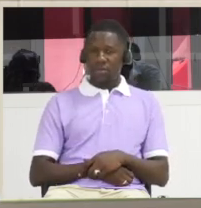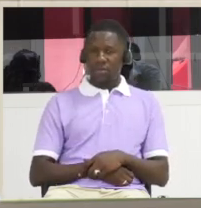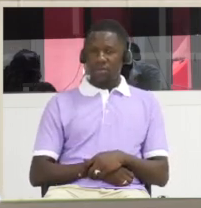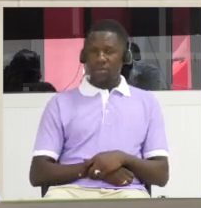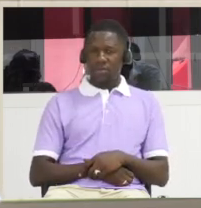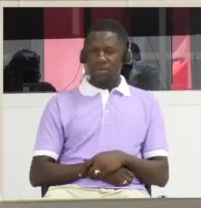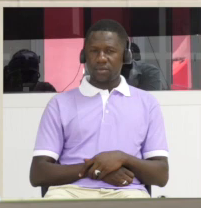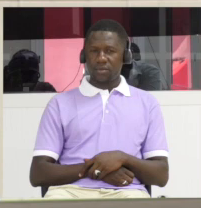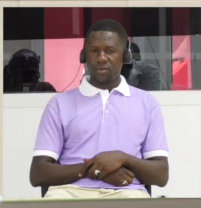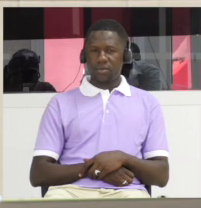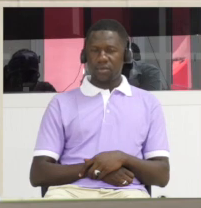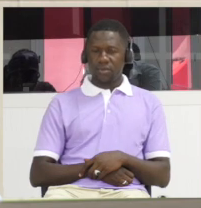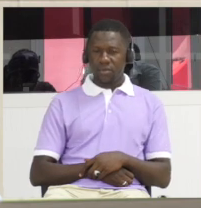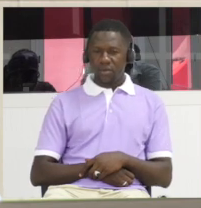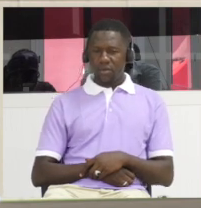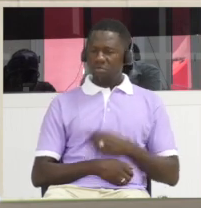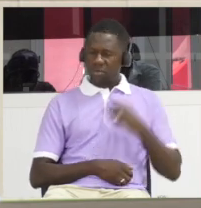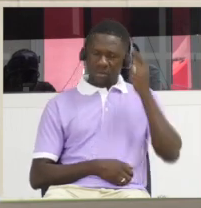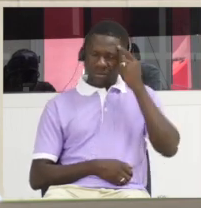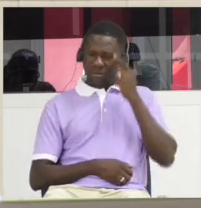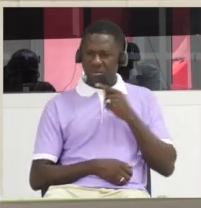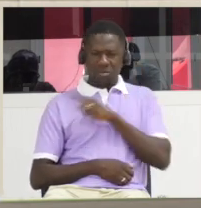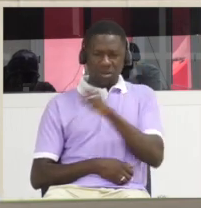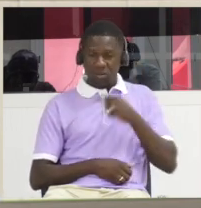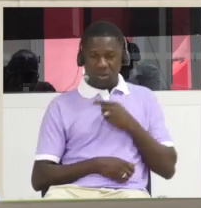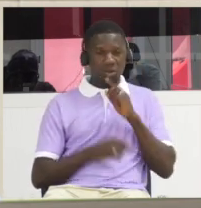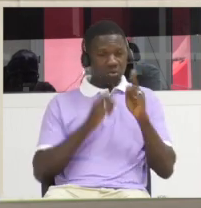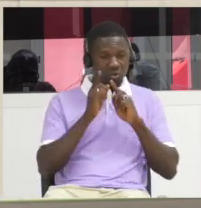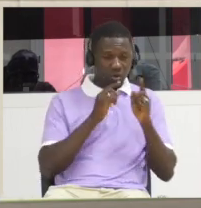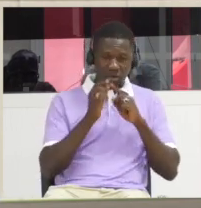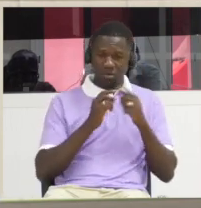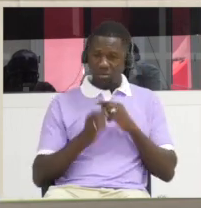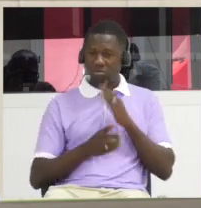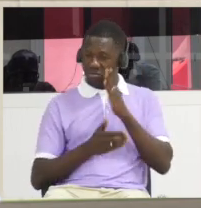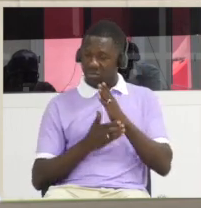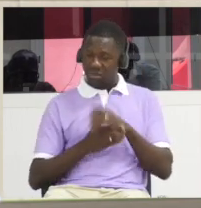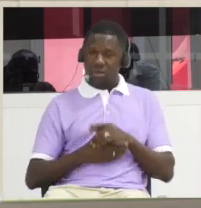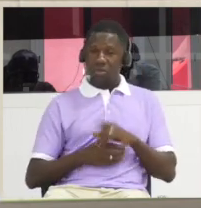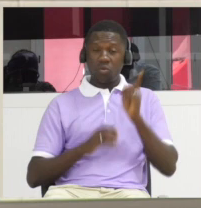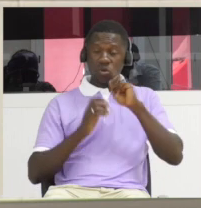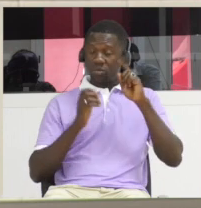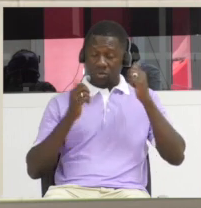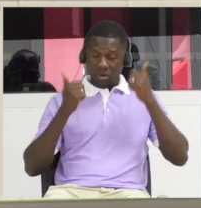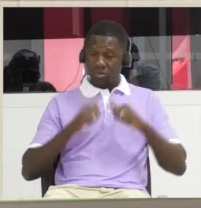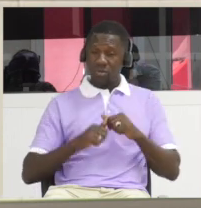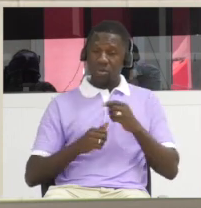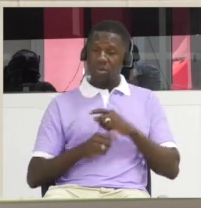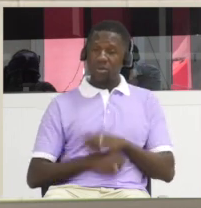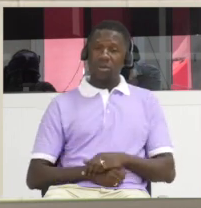I think they were talking in general terms about what was going on, the operations, and I was